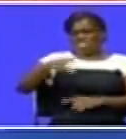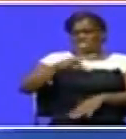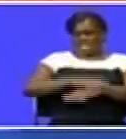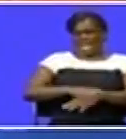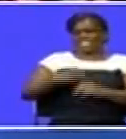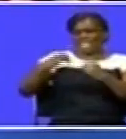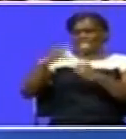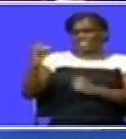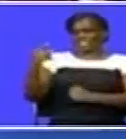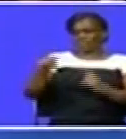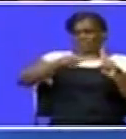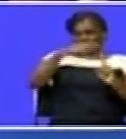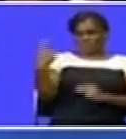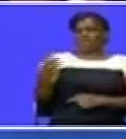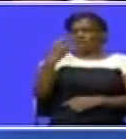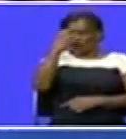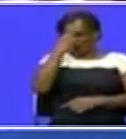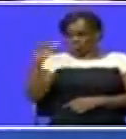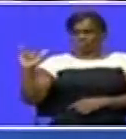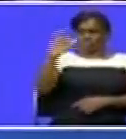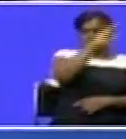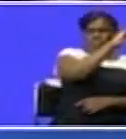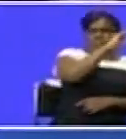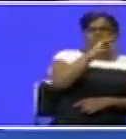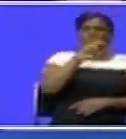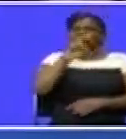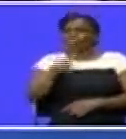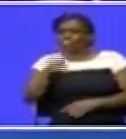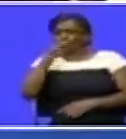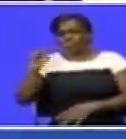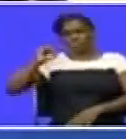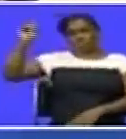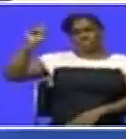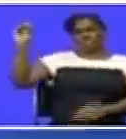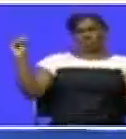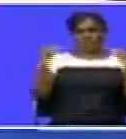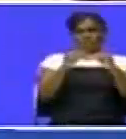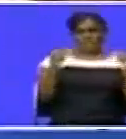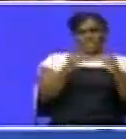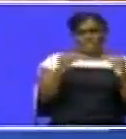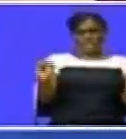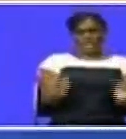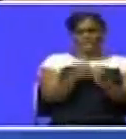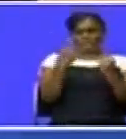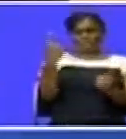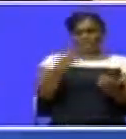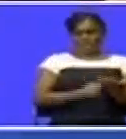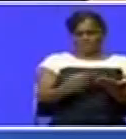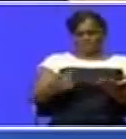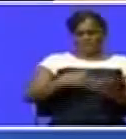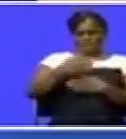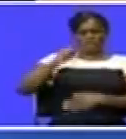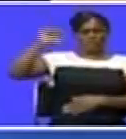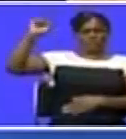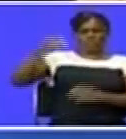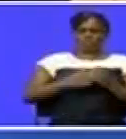free advice. Later on, Ruto flew to Kitui County for another political meeting, which comes barely a week after political